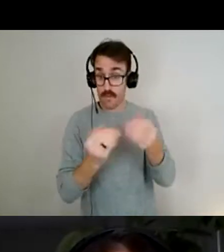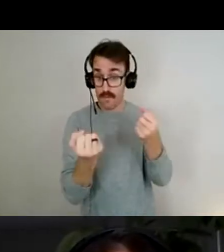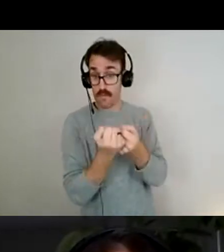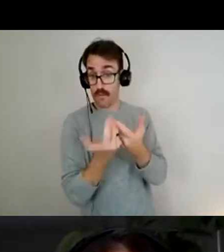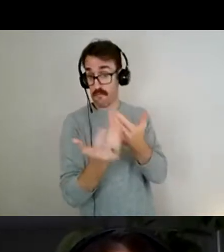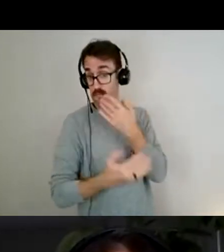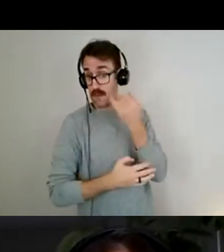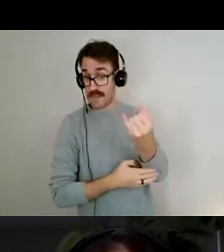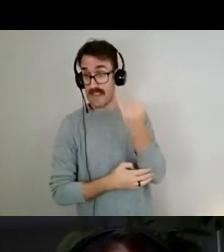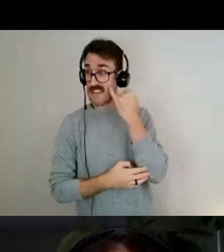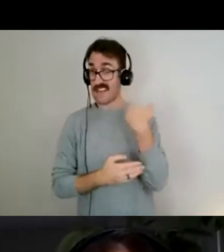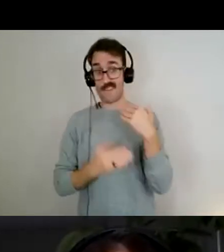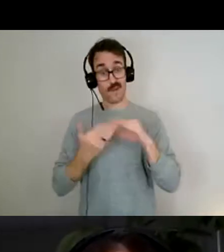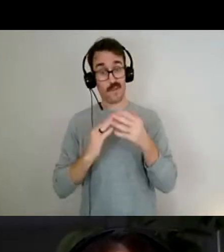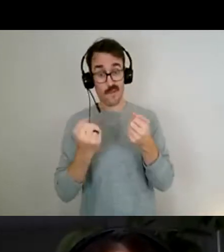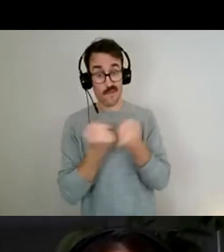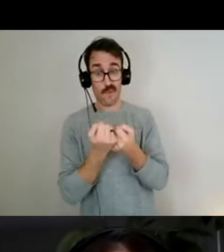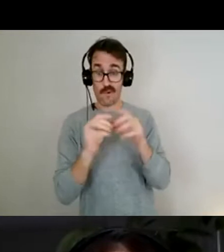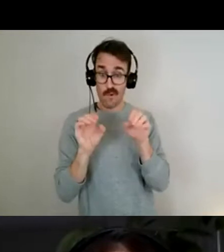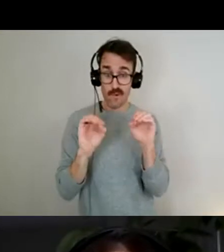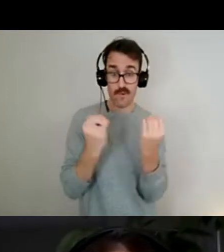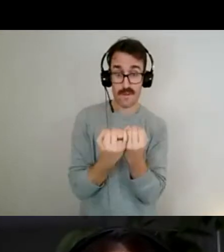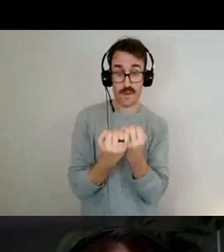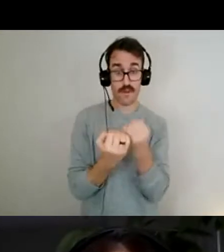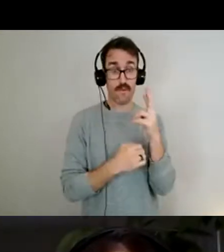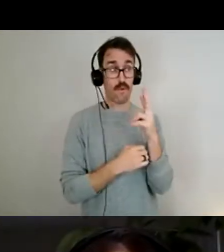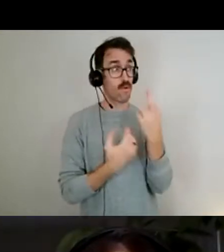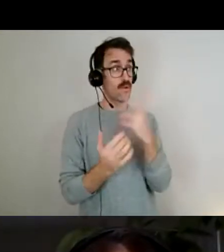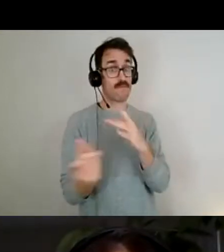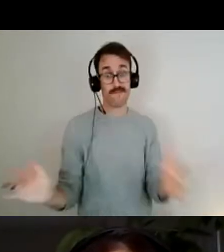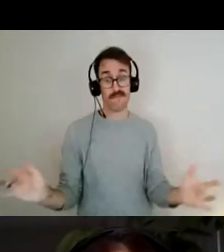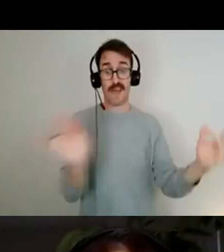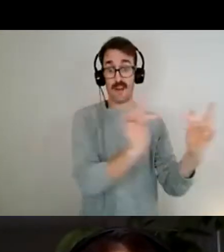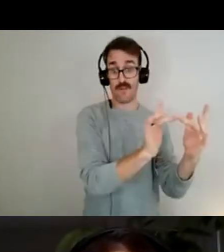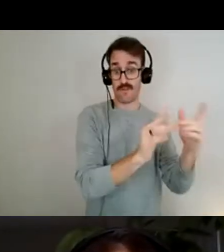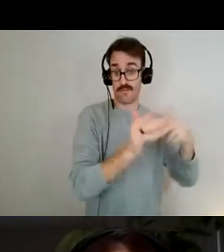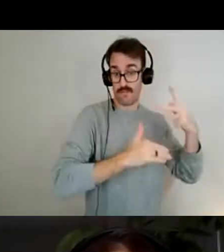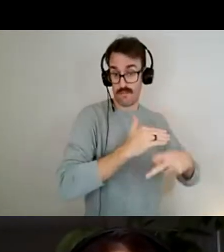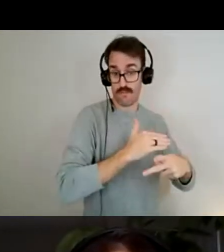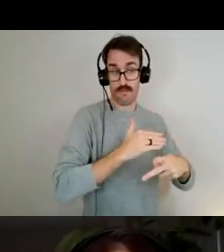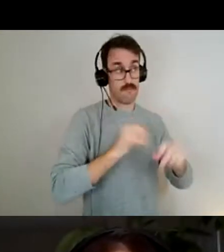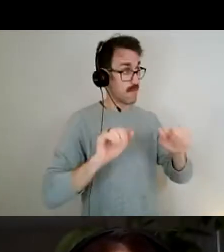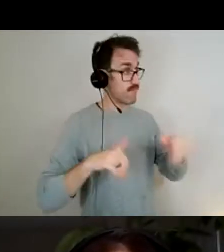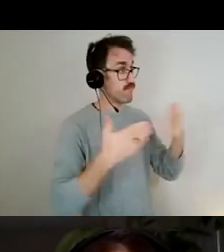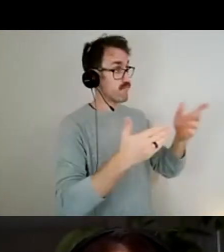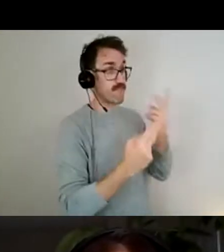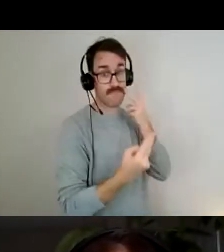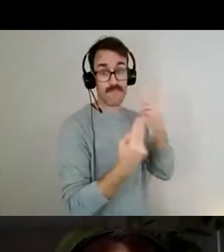a community support for a outreach, that they can provide that service.